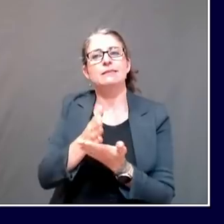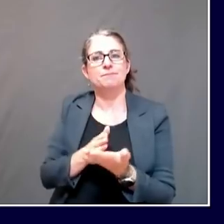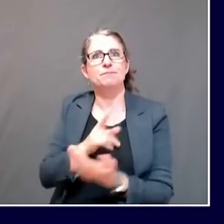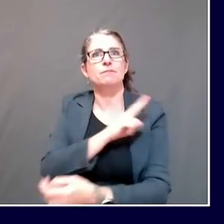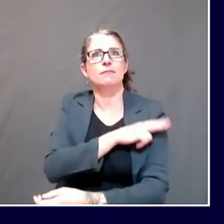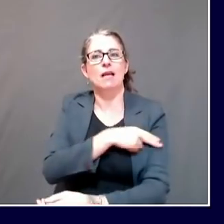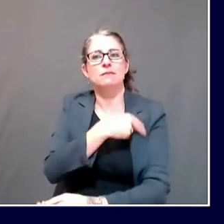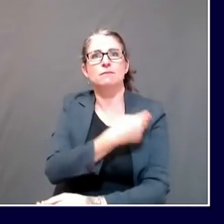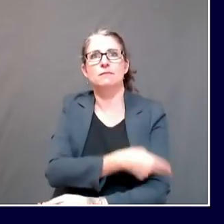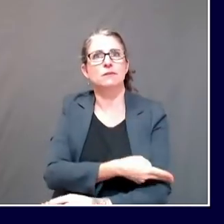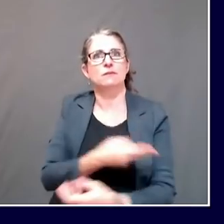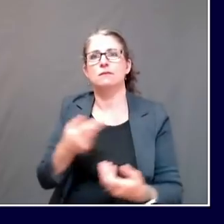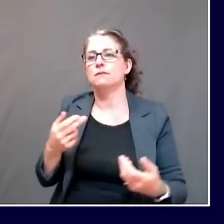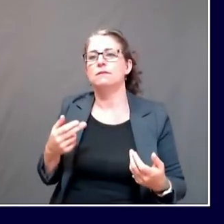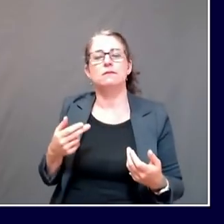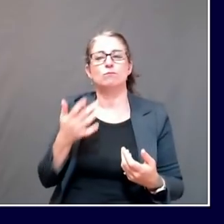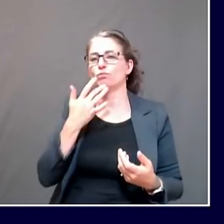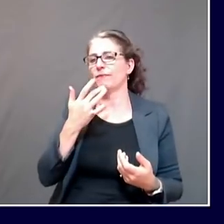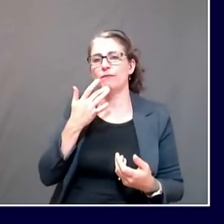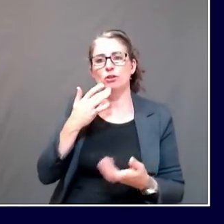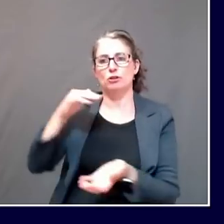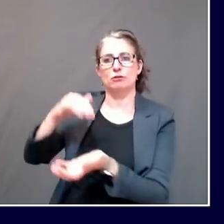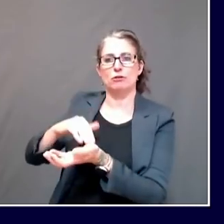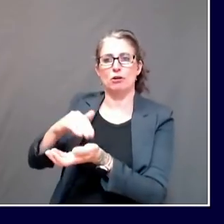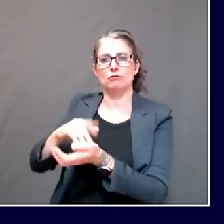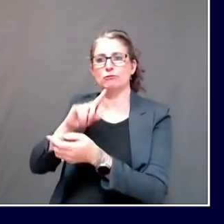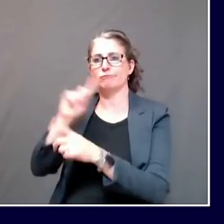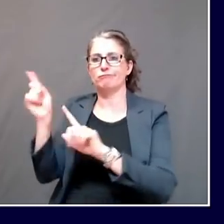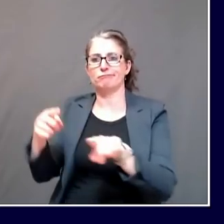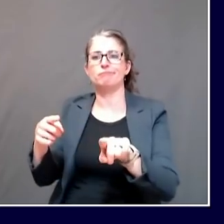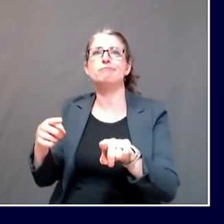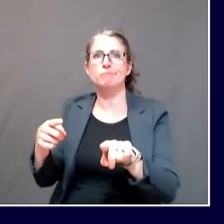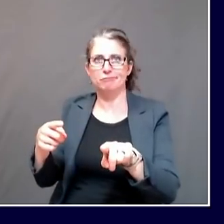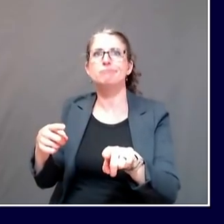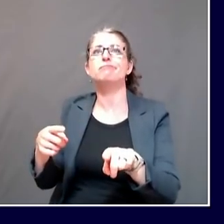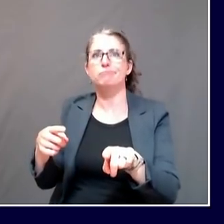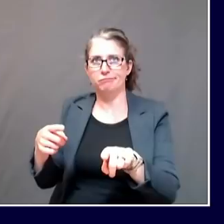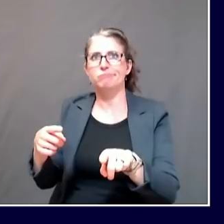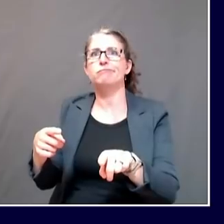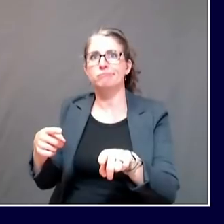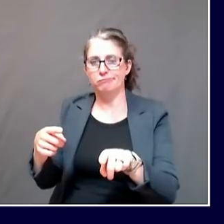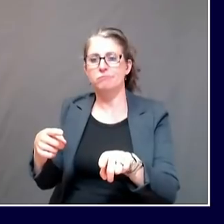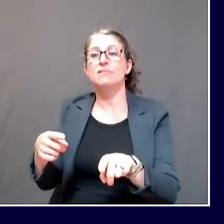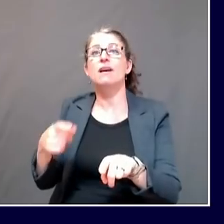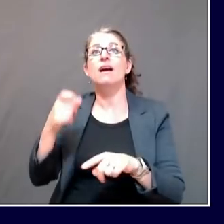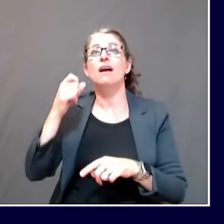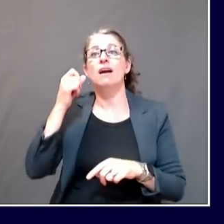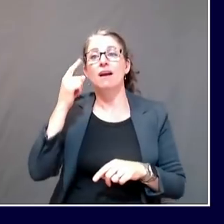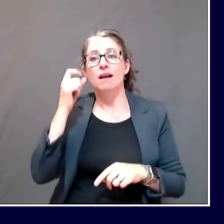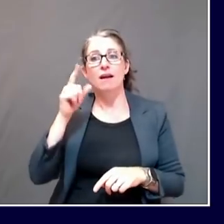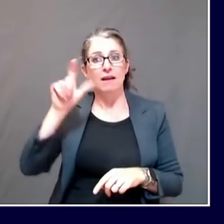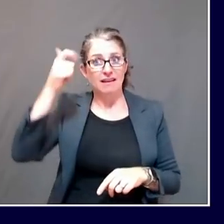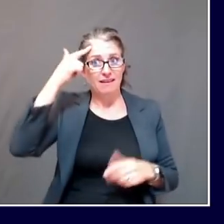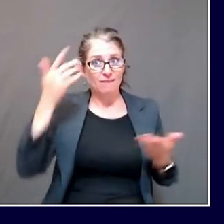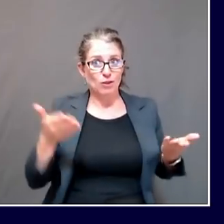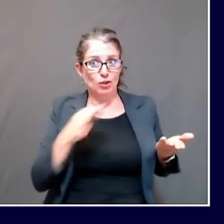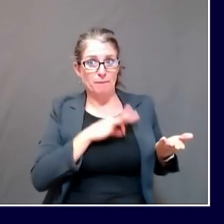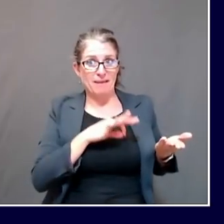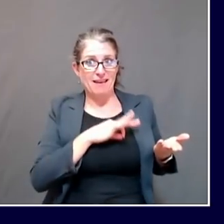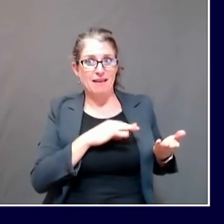called testing, and it will send you to list all the locations and how you get in touch with the 27 Swab and